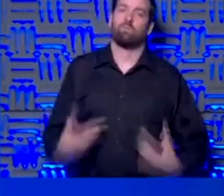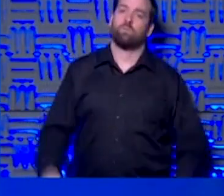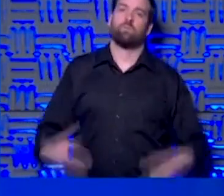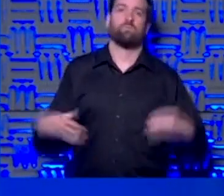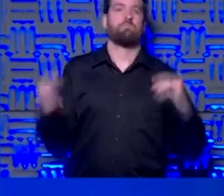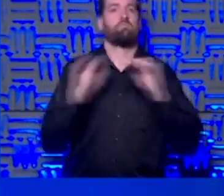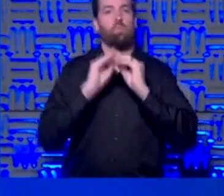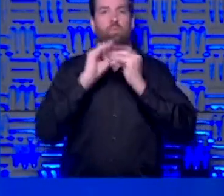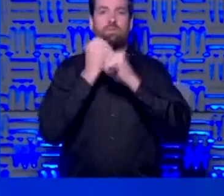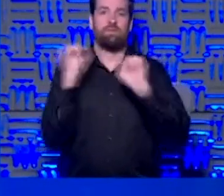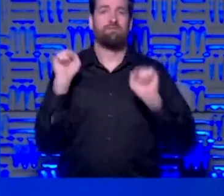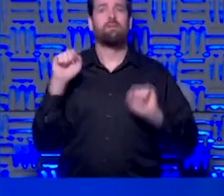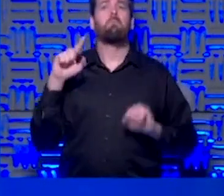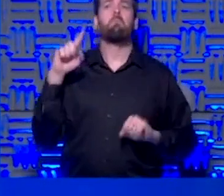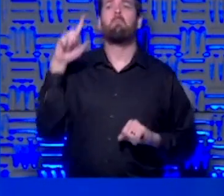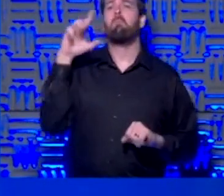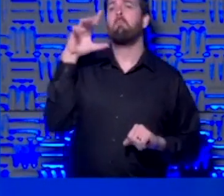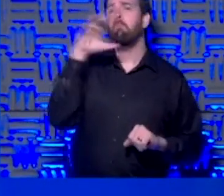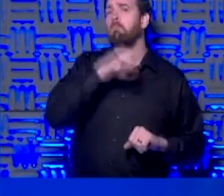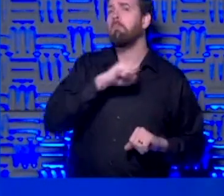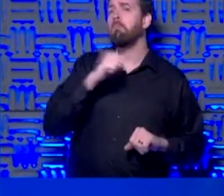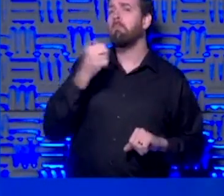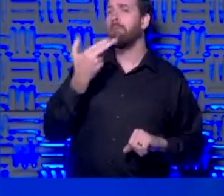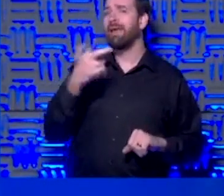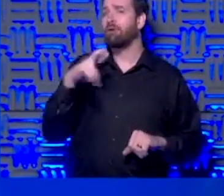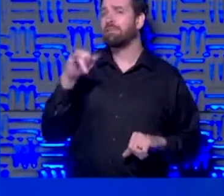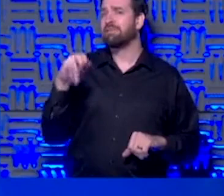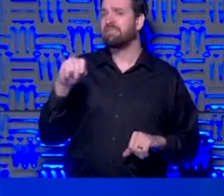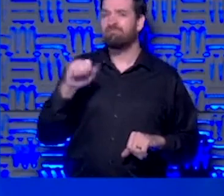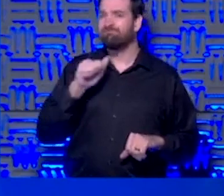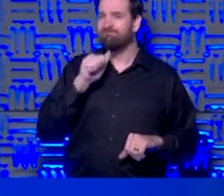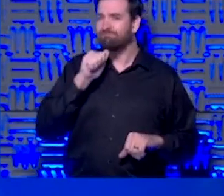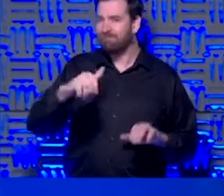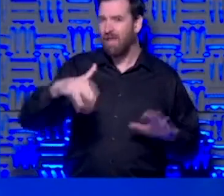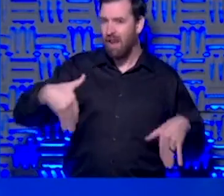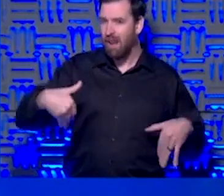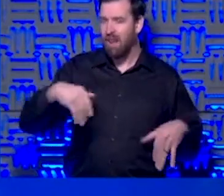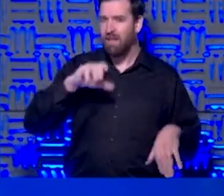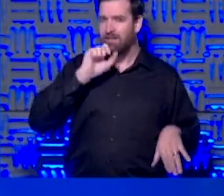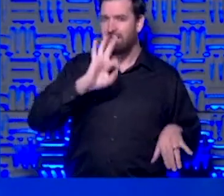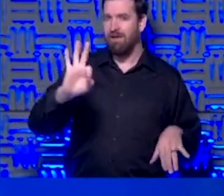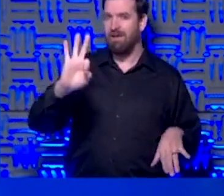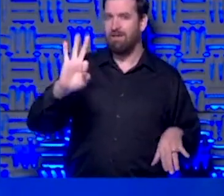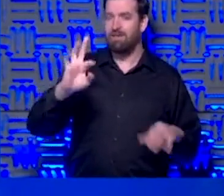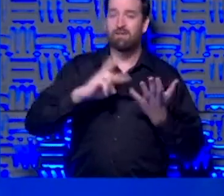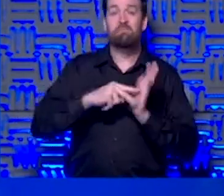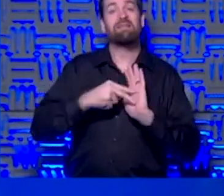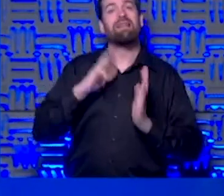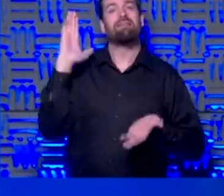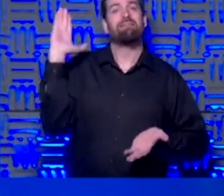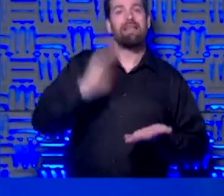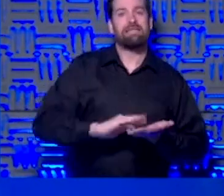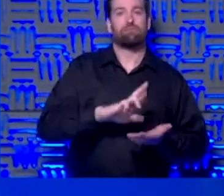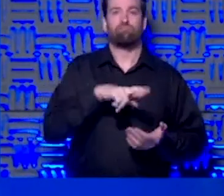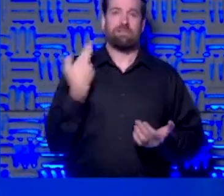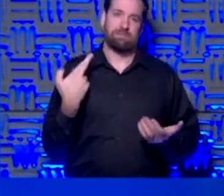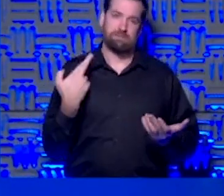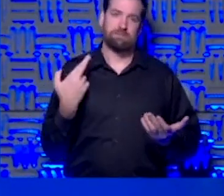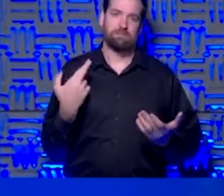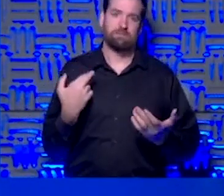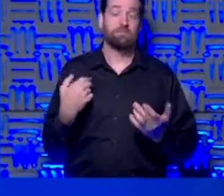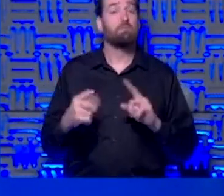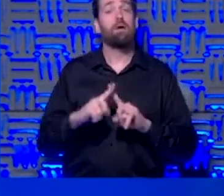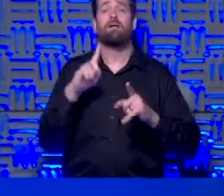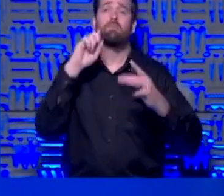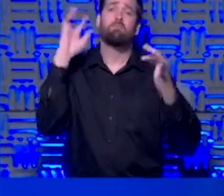Yep. And I'm going to bet Harrison's a little younger than 9 years old. Yeah. Which means he's probably a little less at risk. Yeah. But it's not a